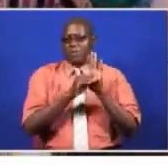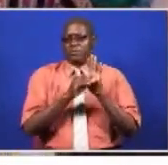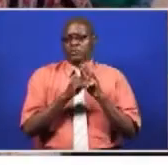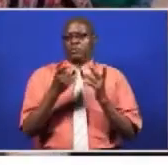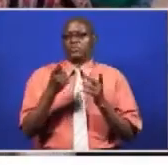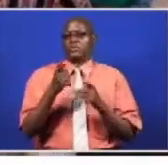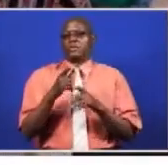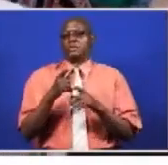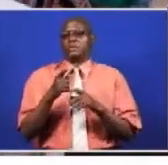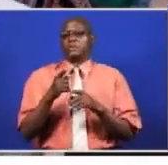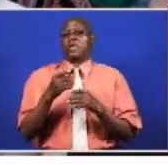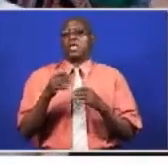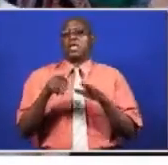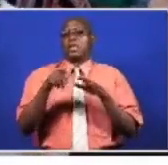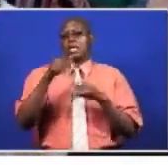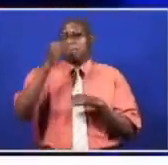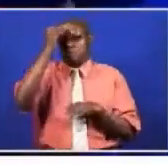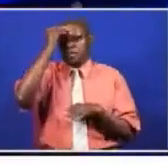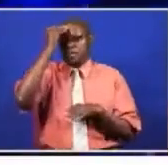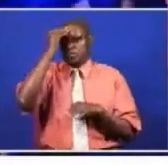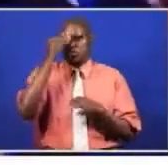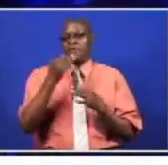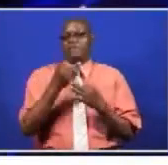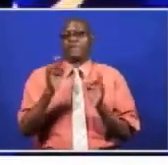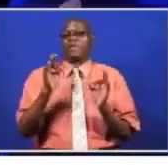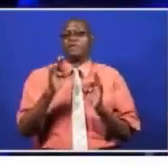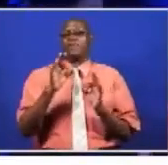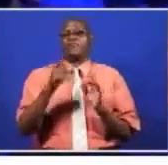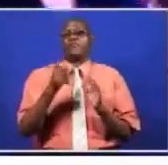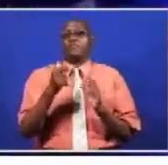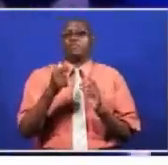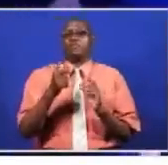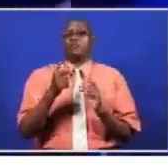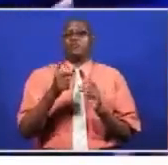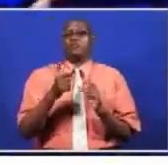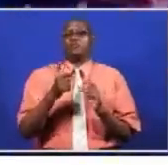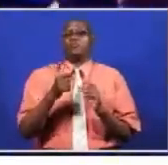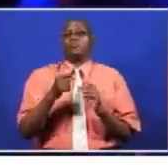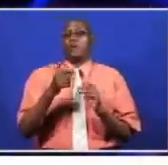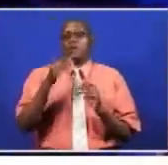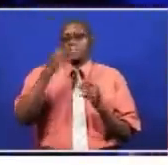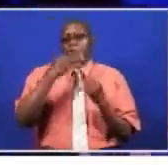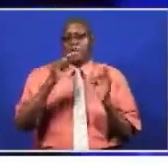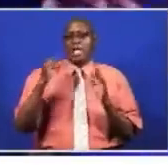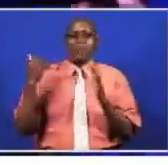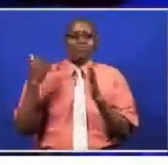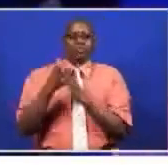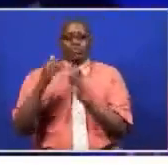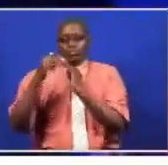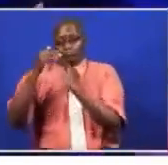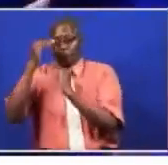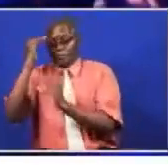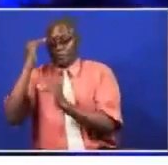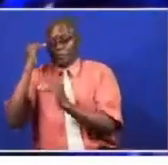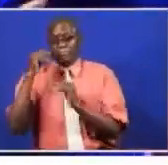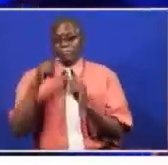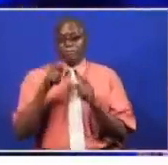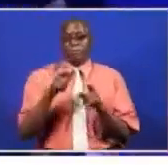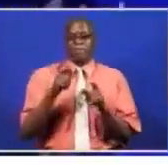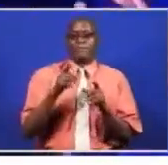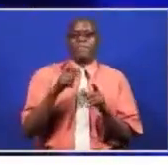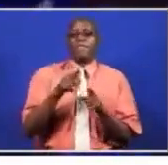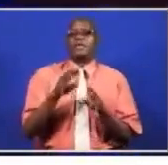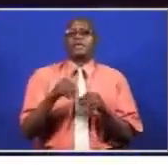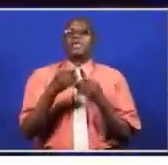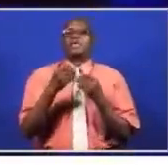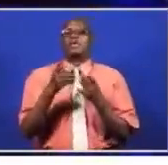education is free from primary to university, which the KUSO President Anthony Manyara says the manifesto will give Kenyan youth opportunity to study